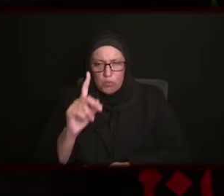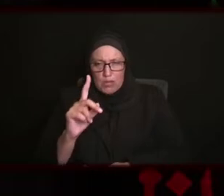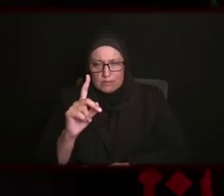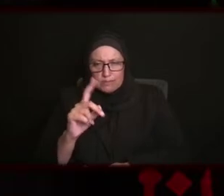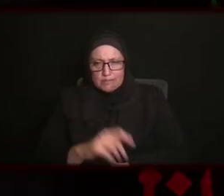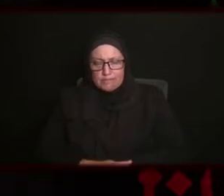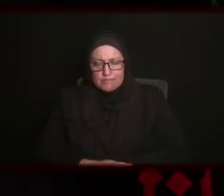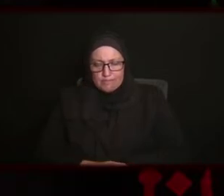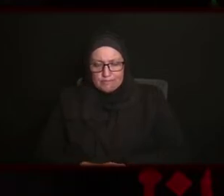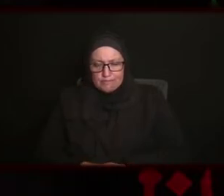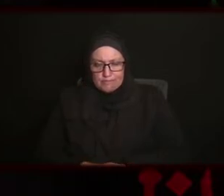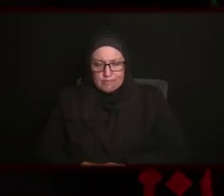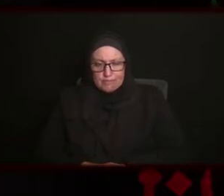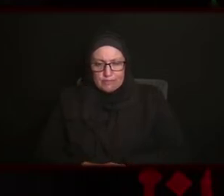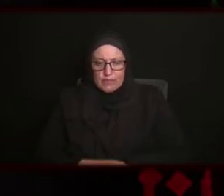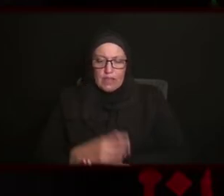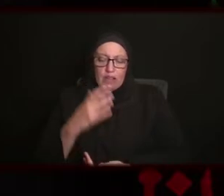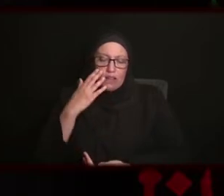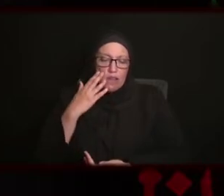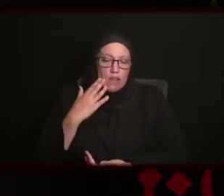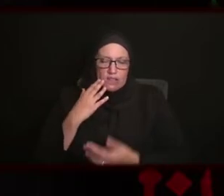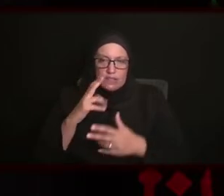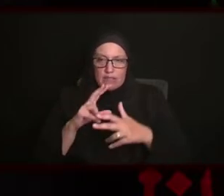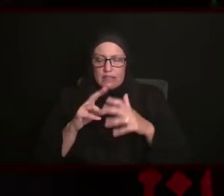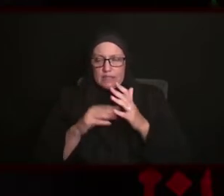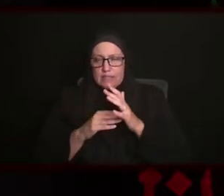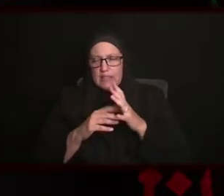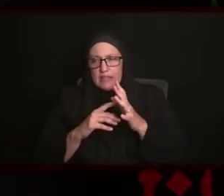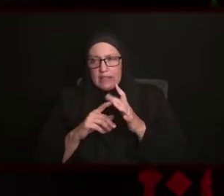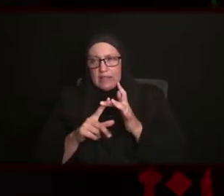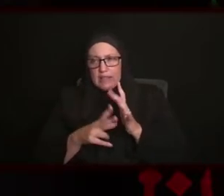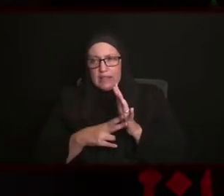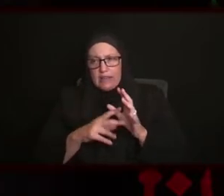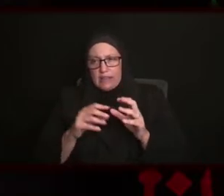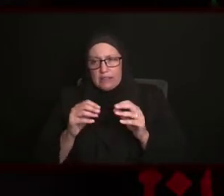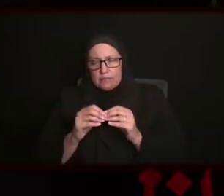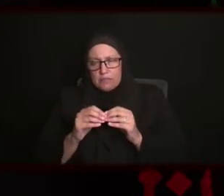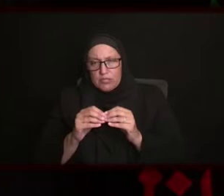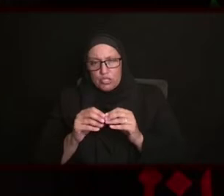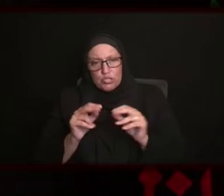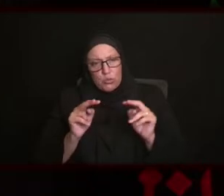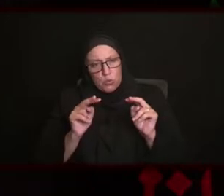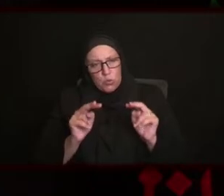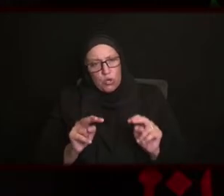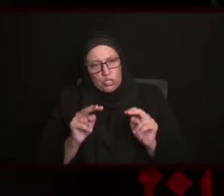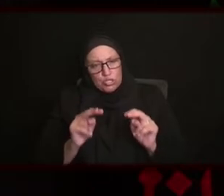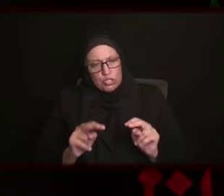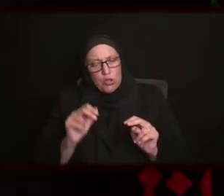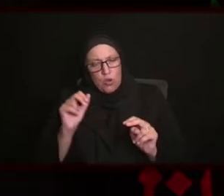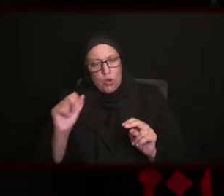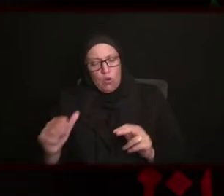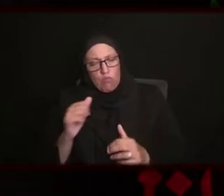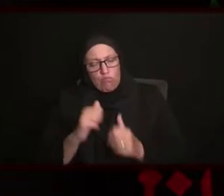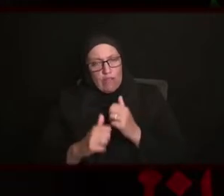When Sayyida Zainab salamullahi alayha watches the horse of her brother